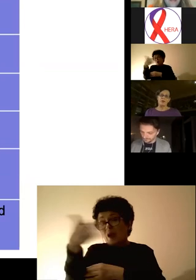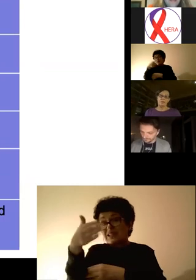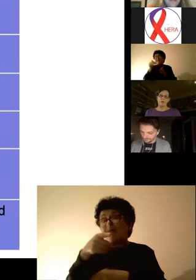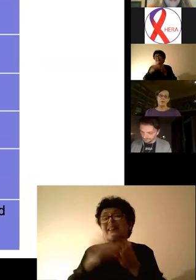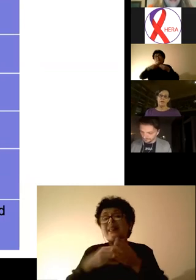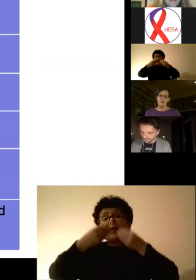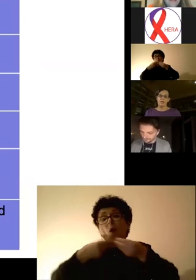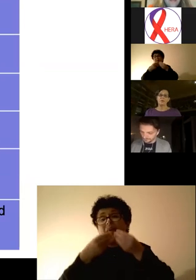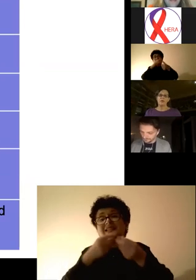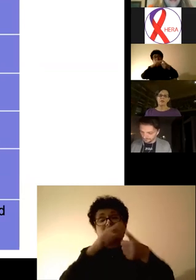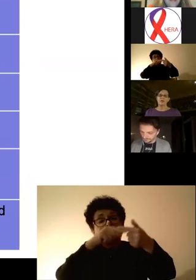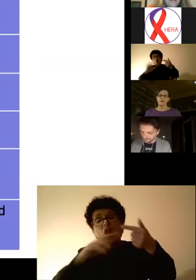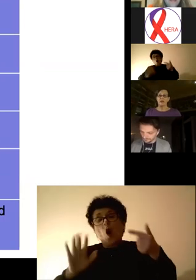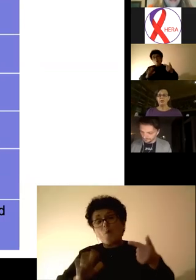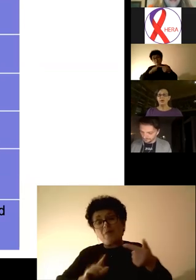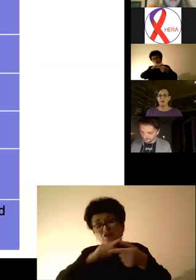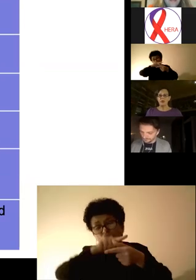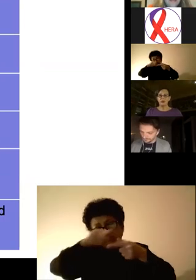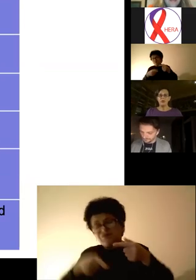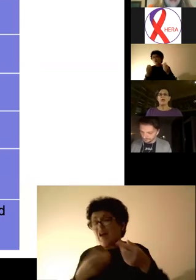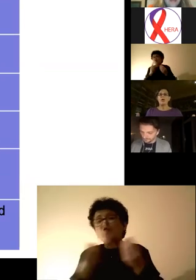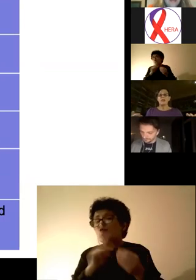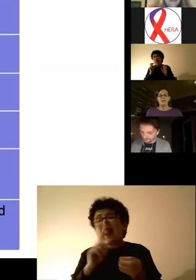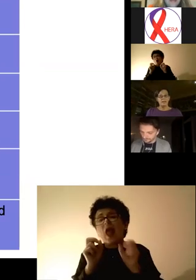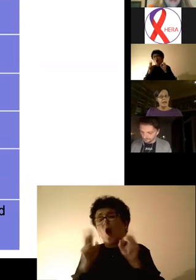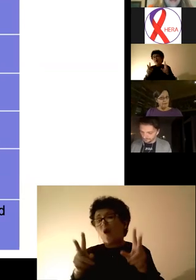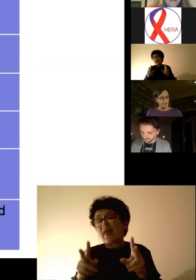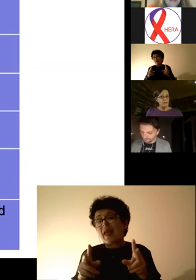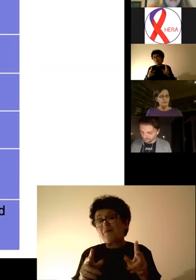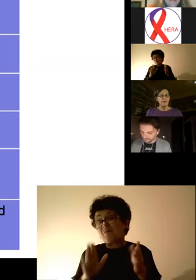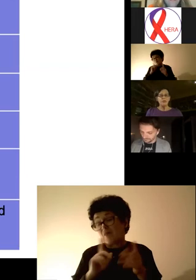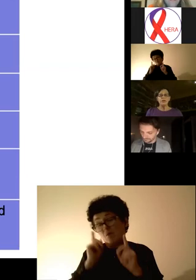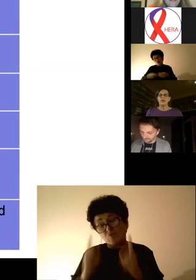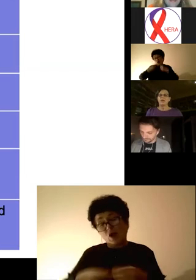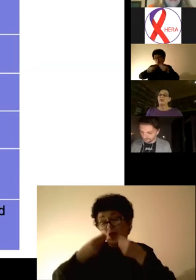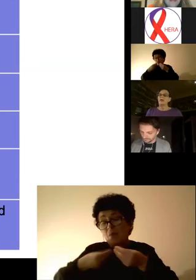have always to explain what is not okay, but also what is the effect